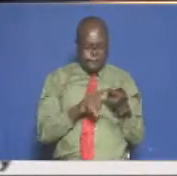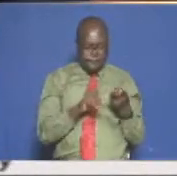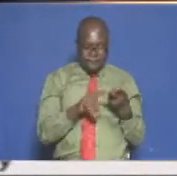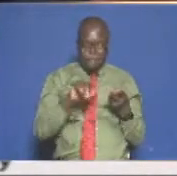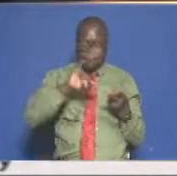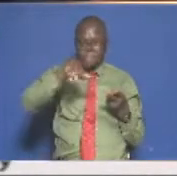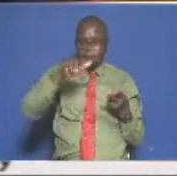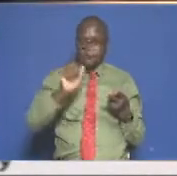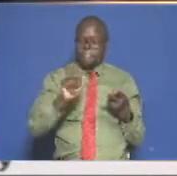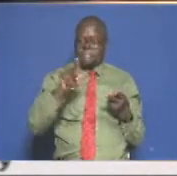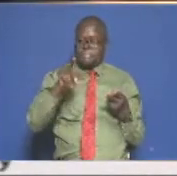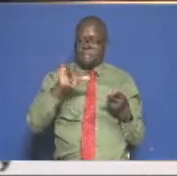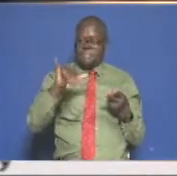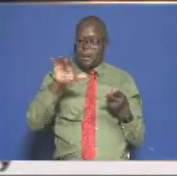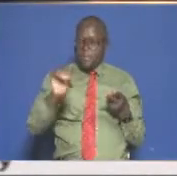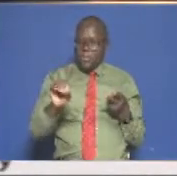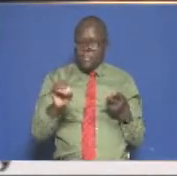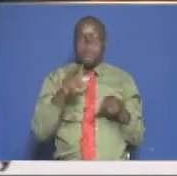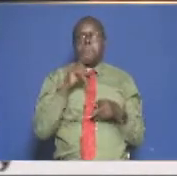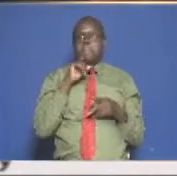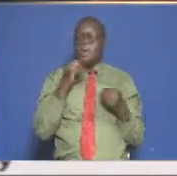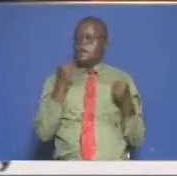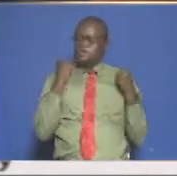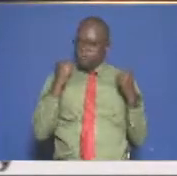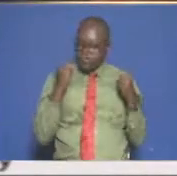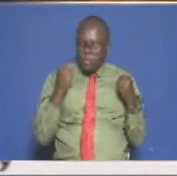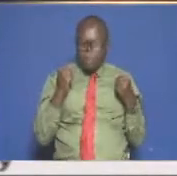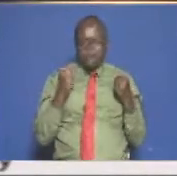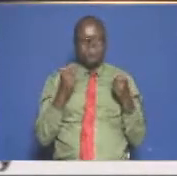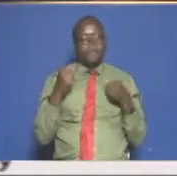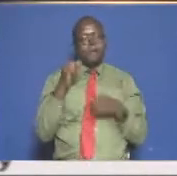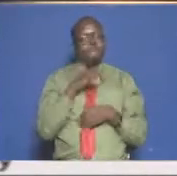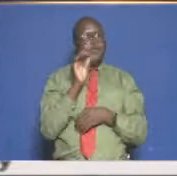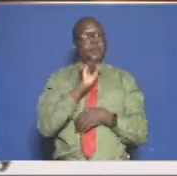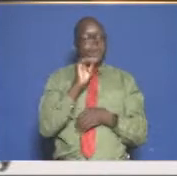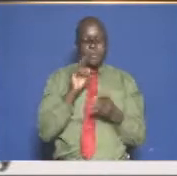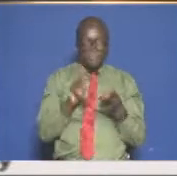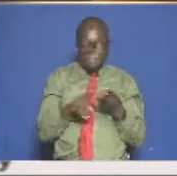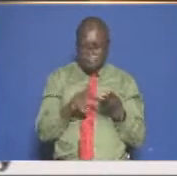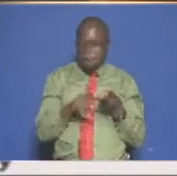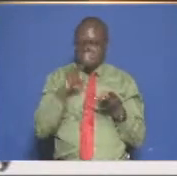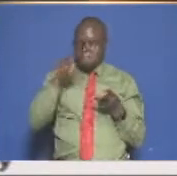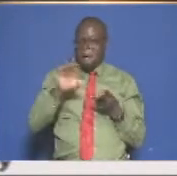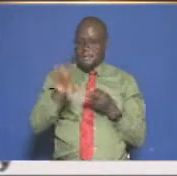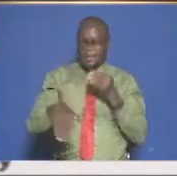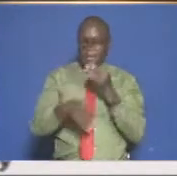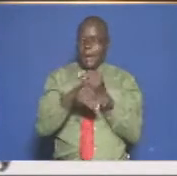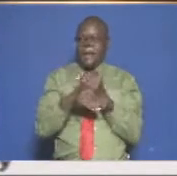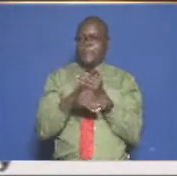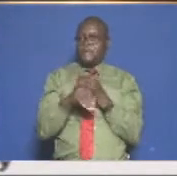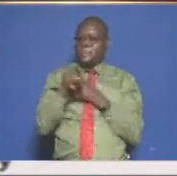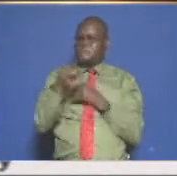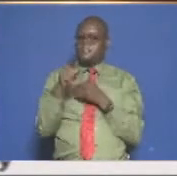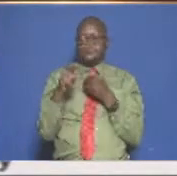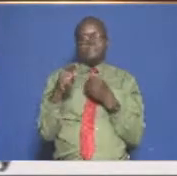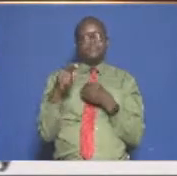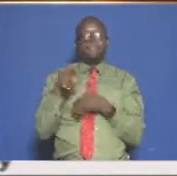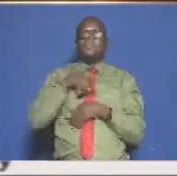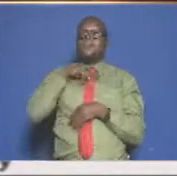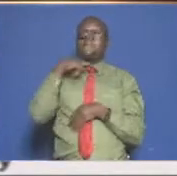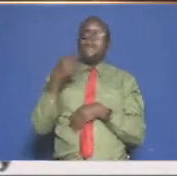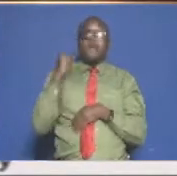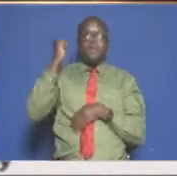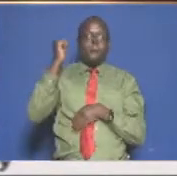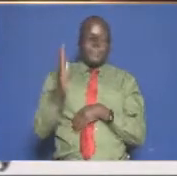Jacoyo was courageous and charismatic leader. And I must add that he was a witty politician.